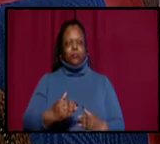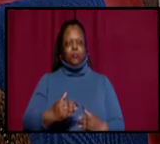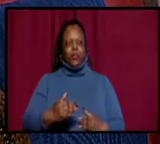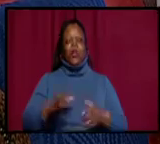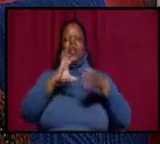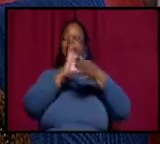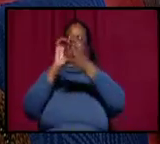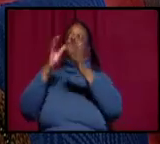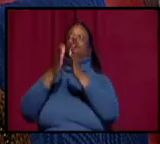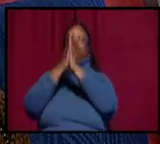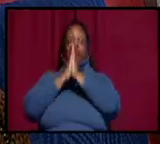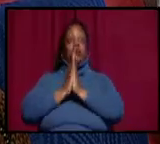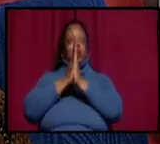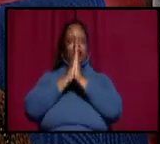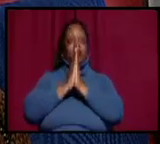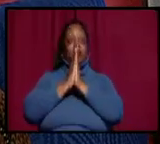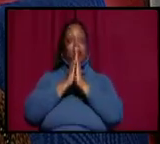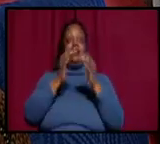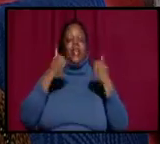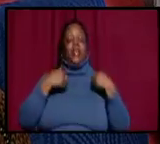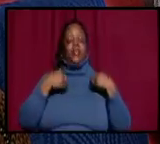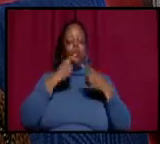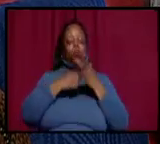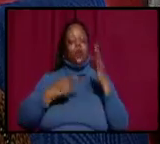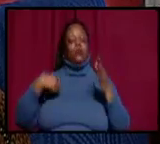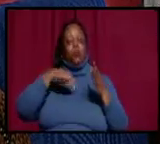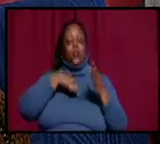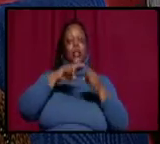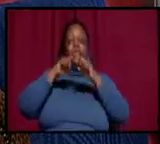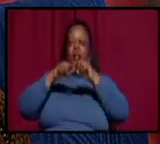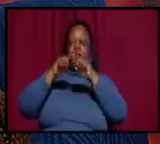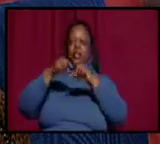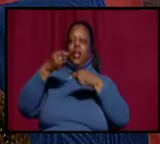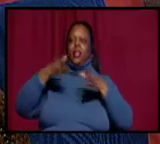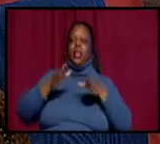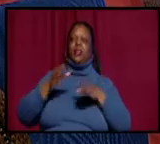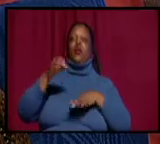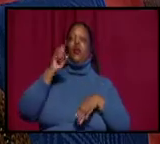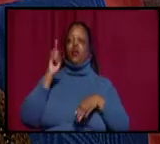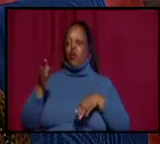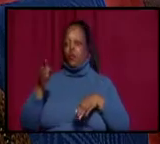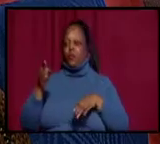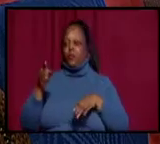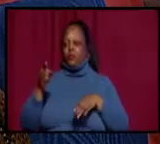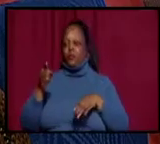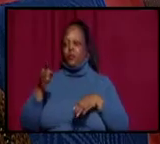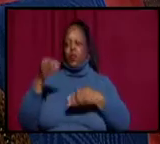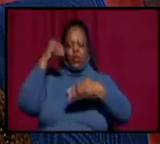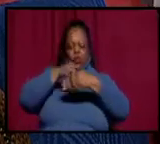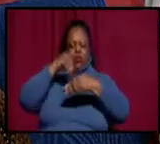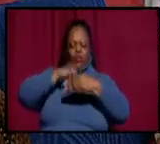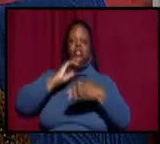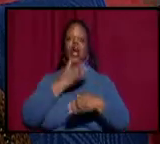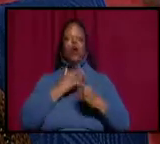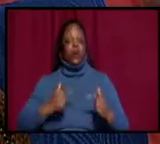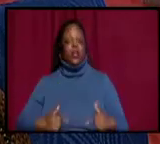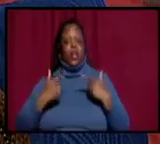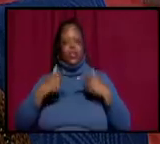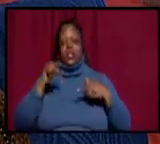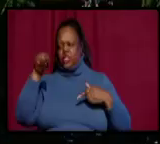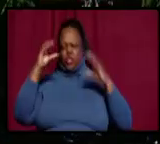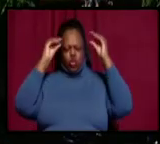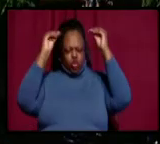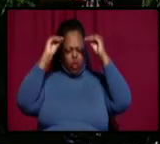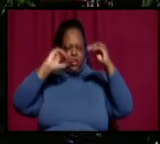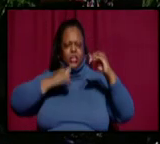prayer that make up a fabric, amen, that God allowed Dr. Angie Ray to invest into our lives. She taught